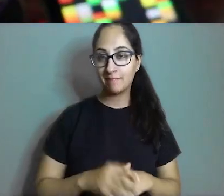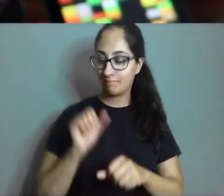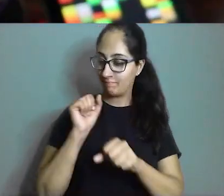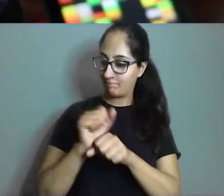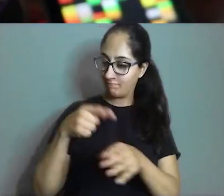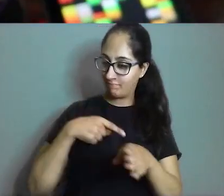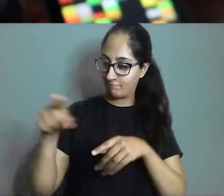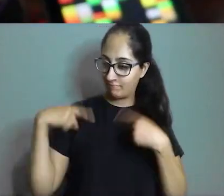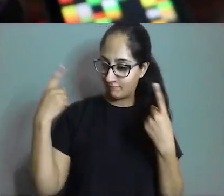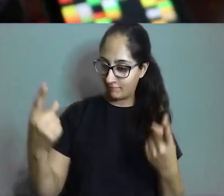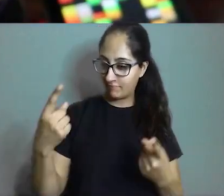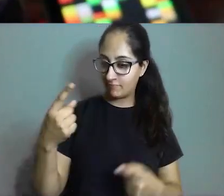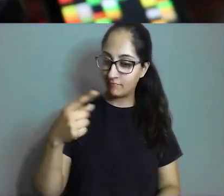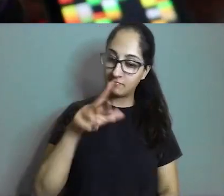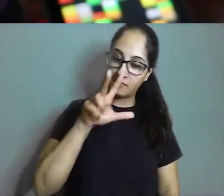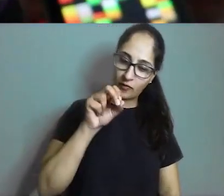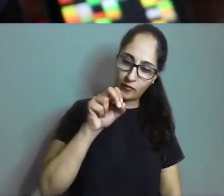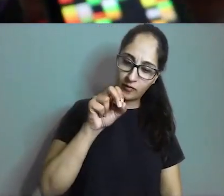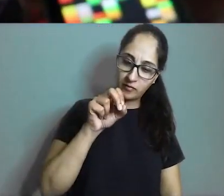for about